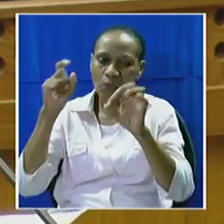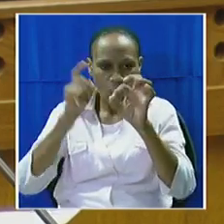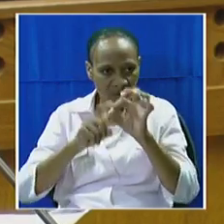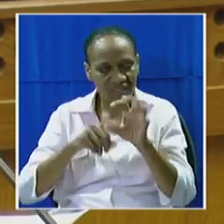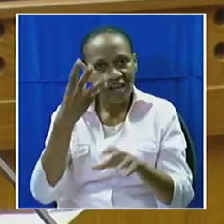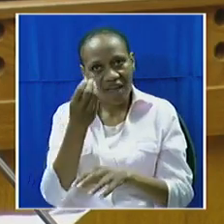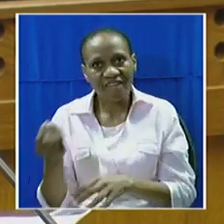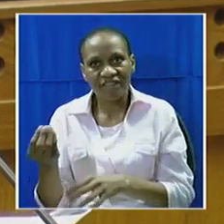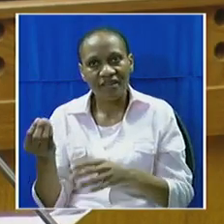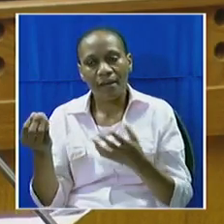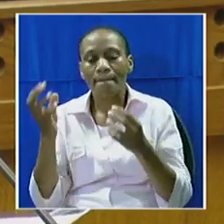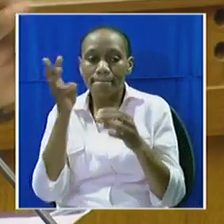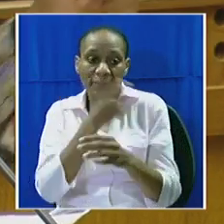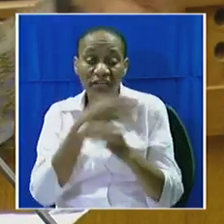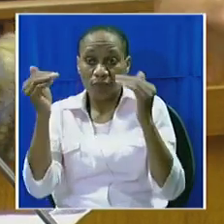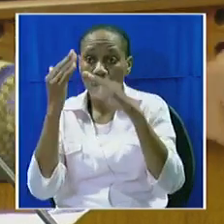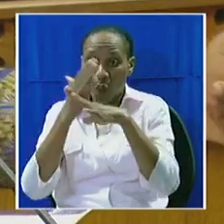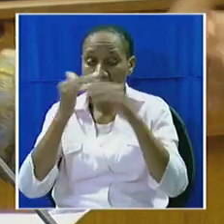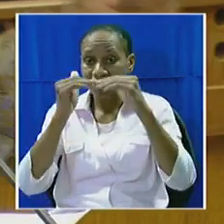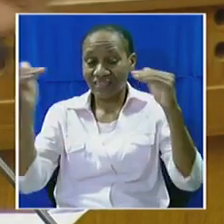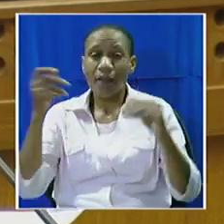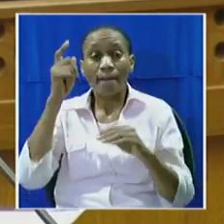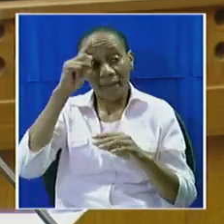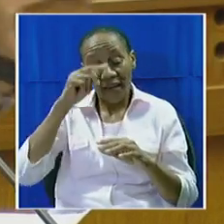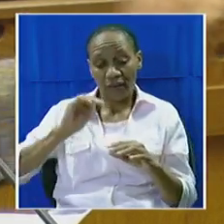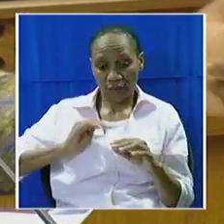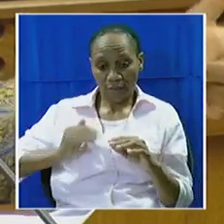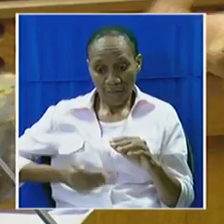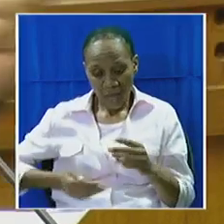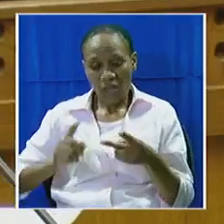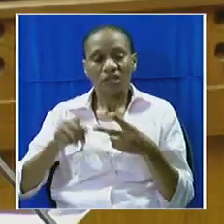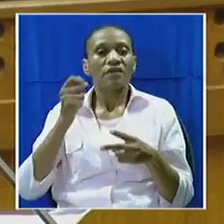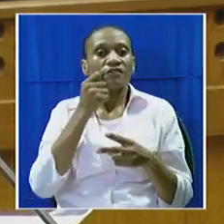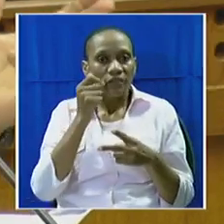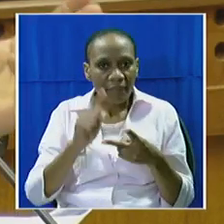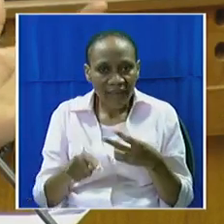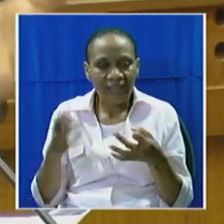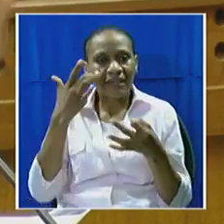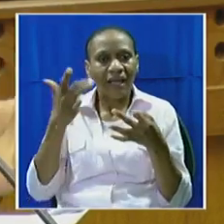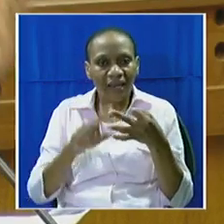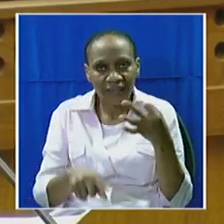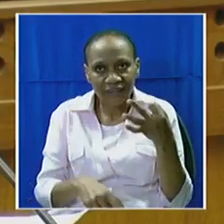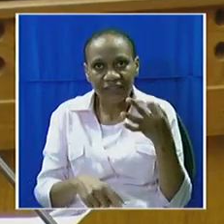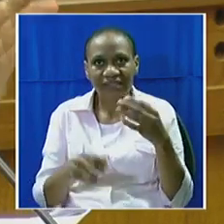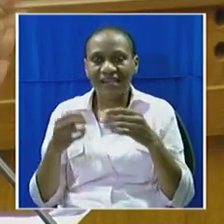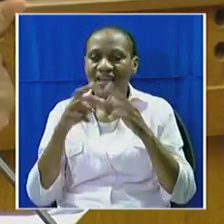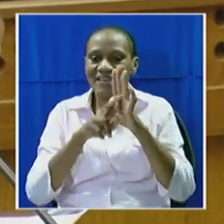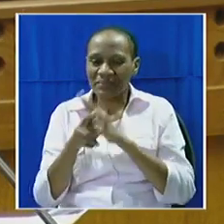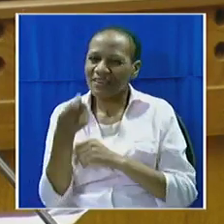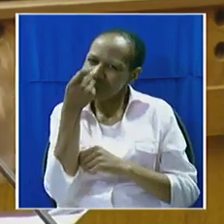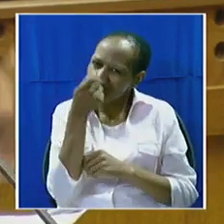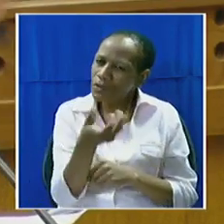qualified middle management, African males, African females, African coloreds are